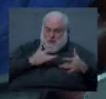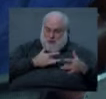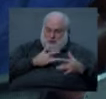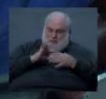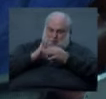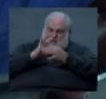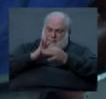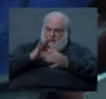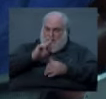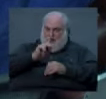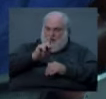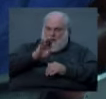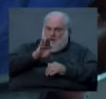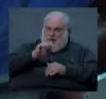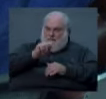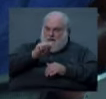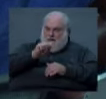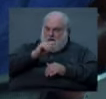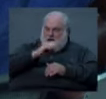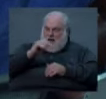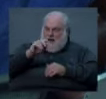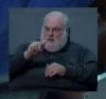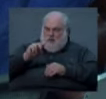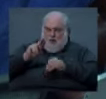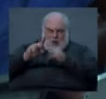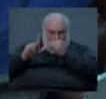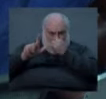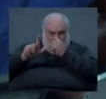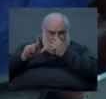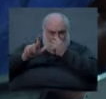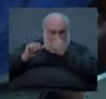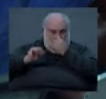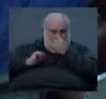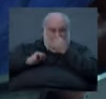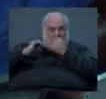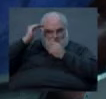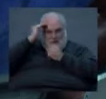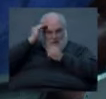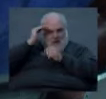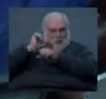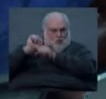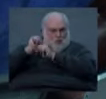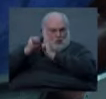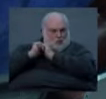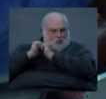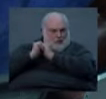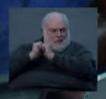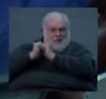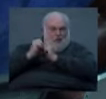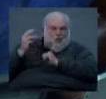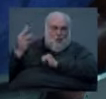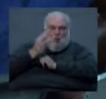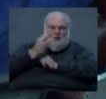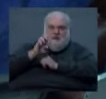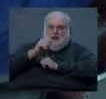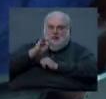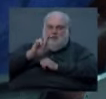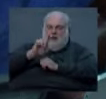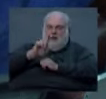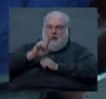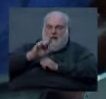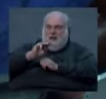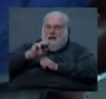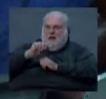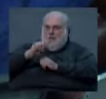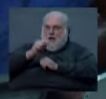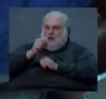about Crafton & Tall having that expertise. I am familiar with them. I worked with them on the West Central Master Plan, and I know